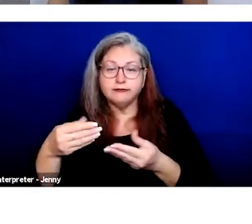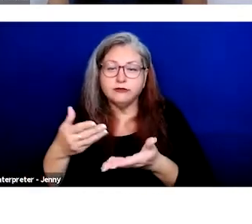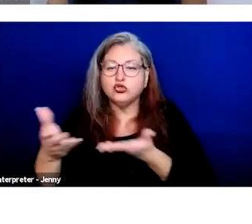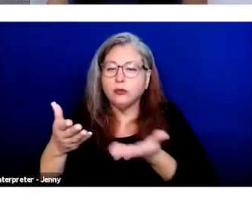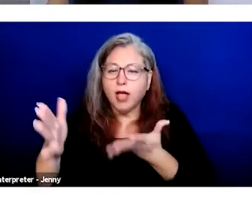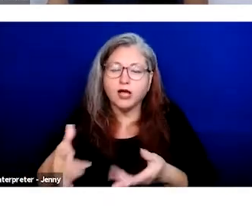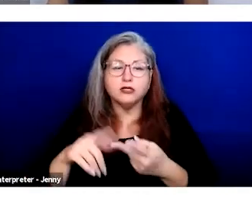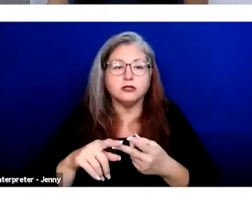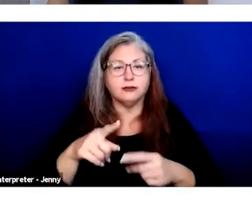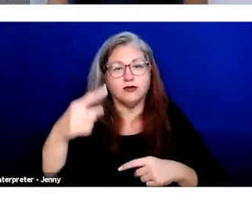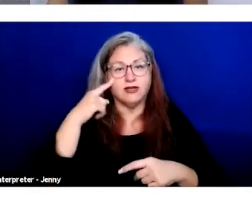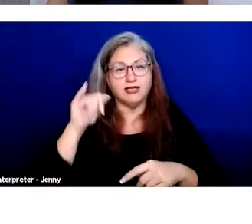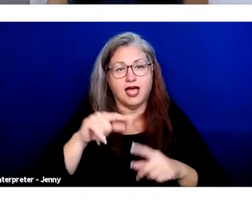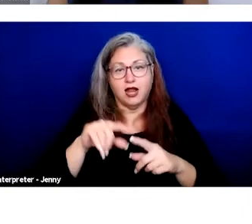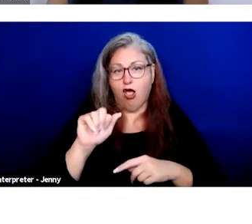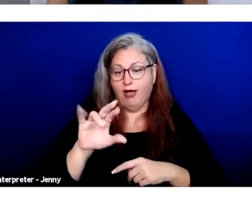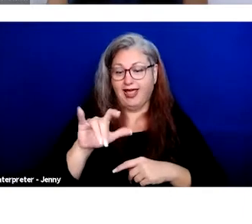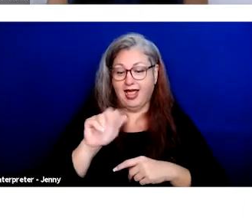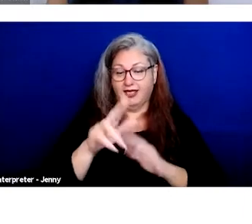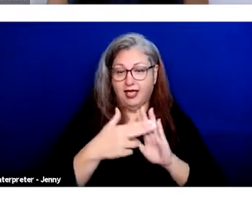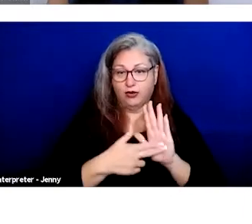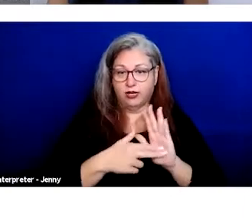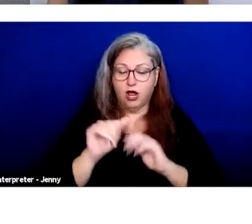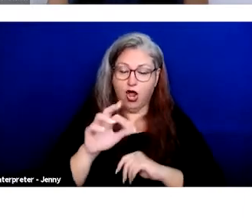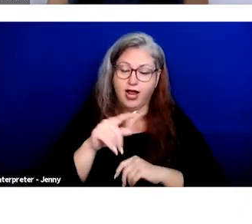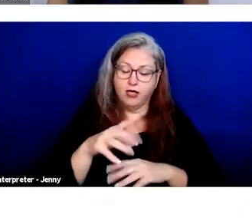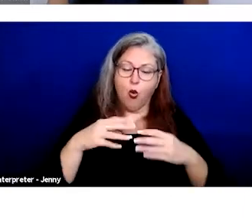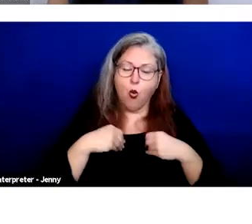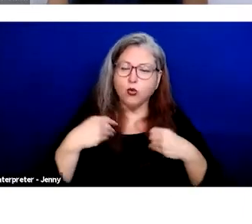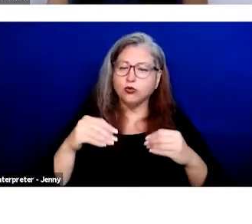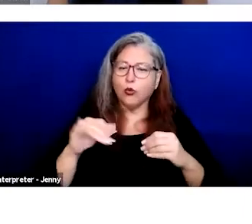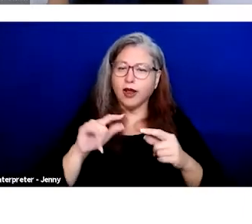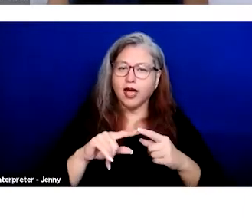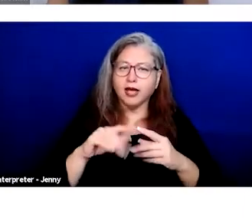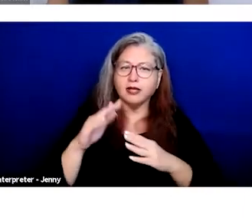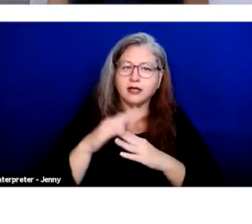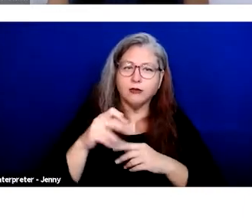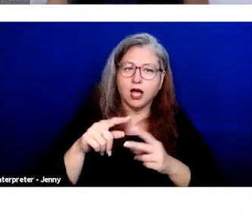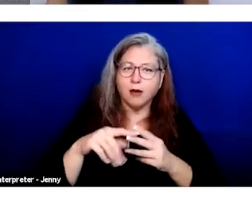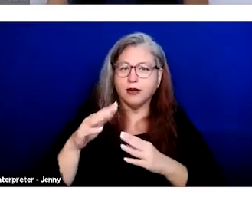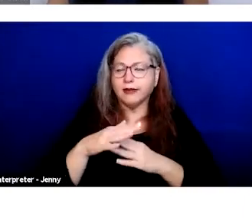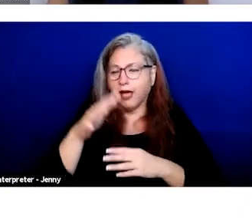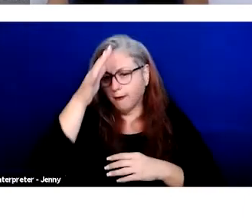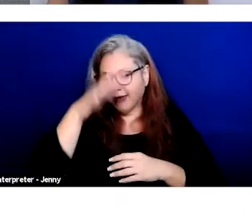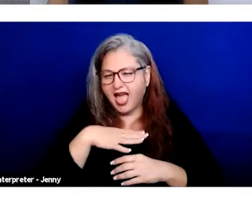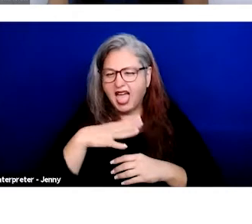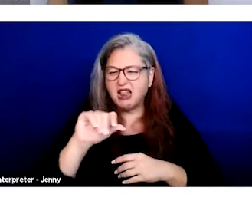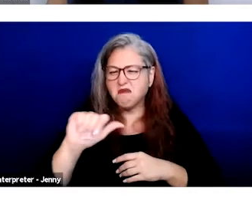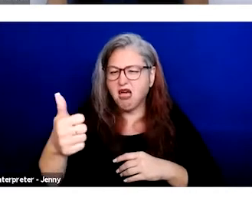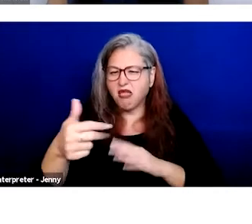Consider Arcadia's contract. Arcadia owns stores like Topshop and Topman, among other